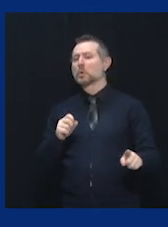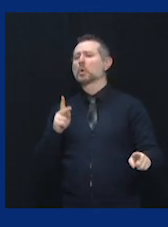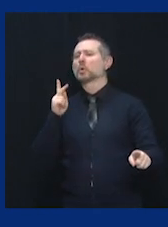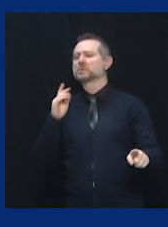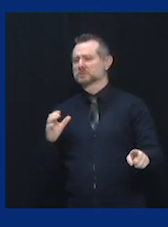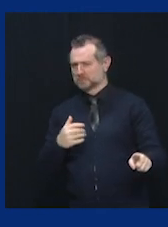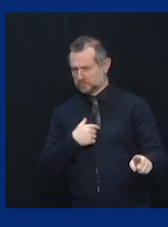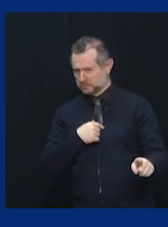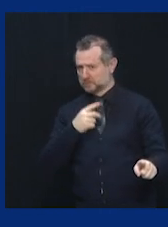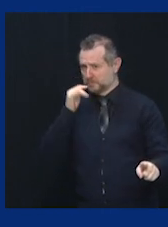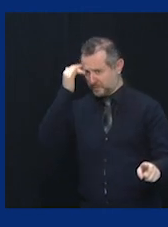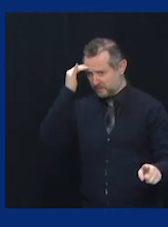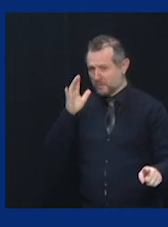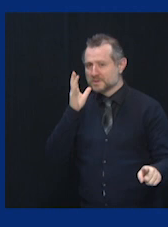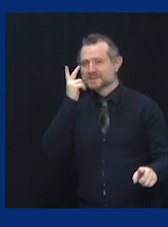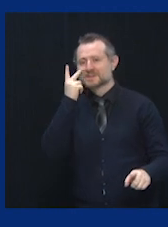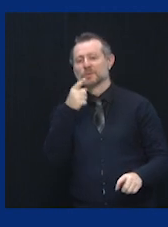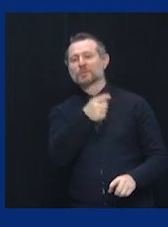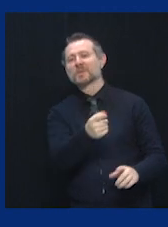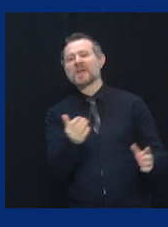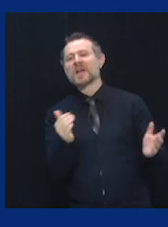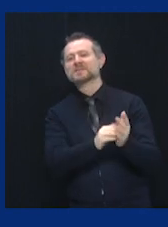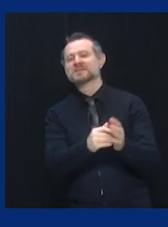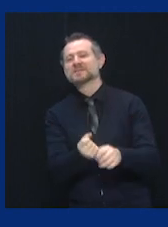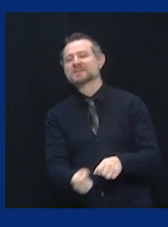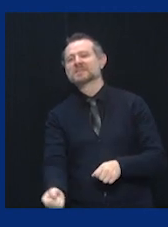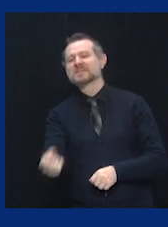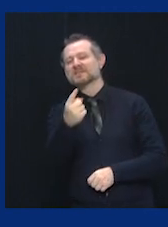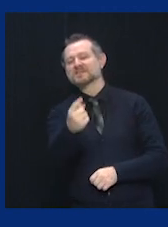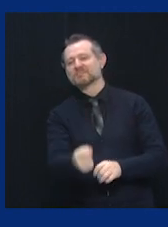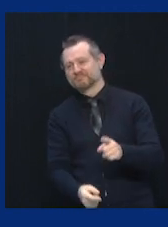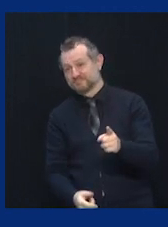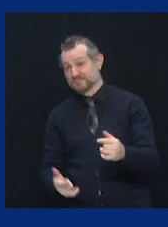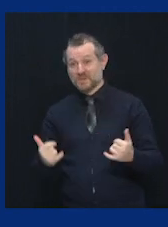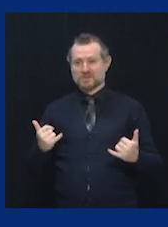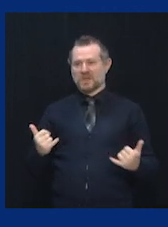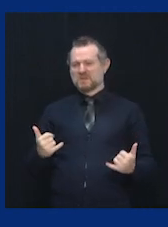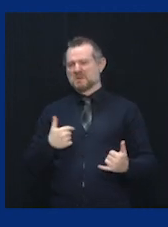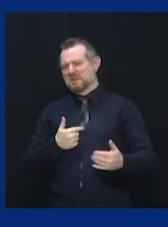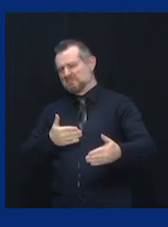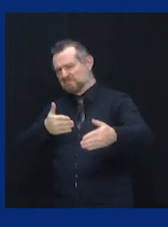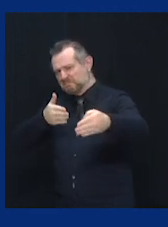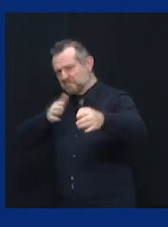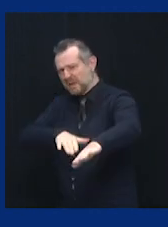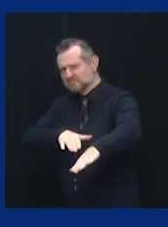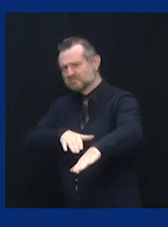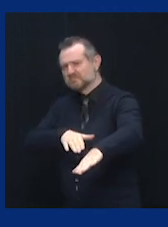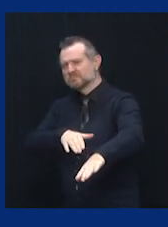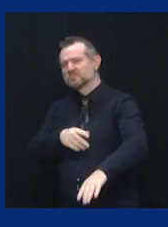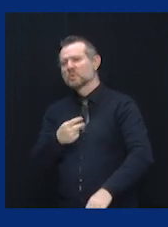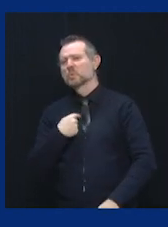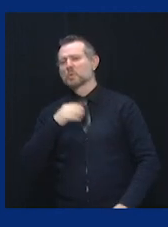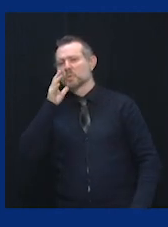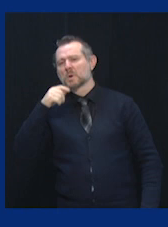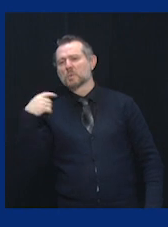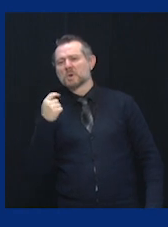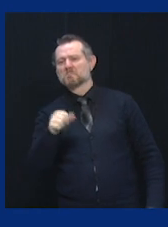next year. And I will wager today that the outcome is going to be different.